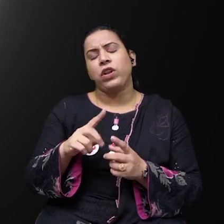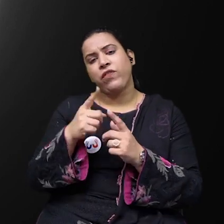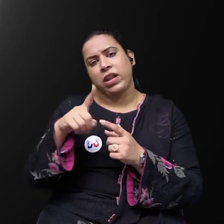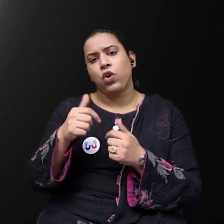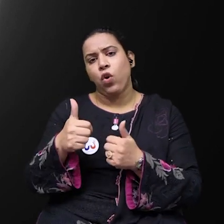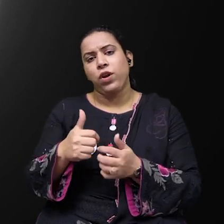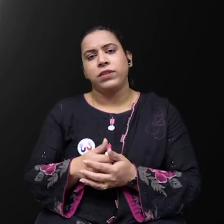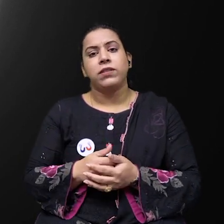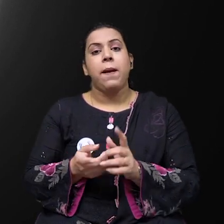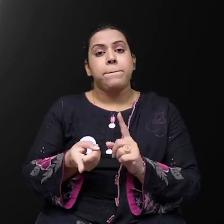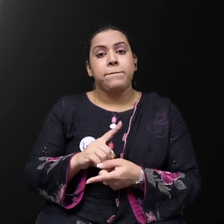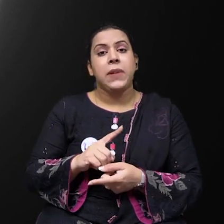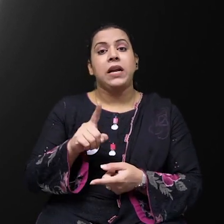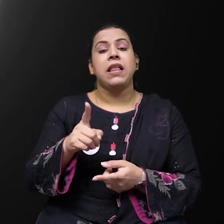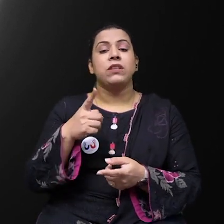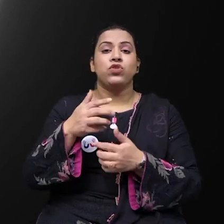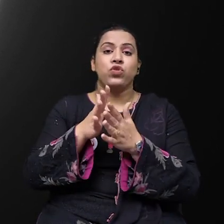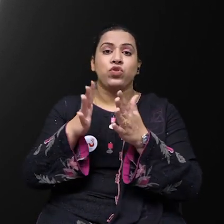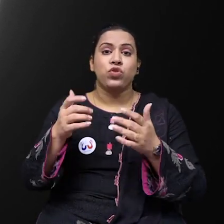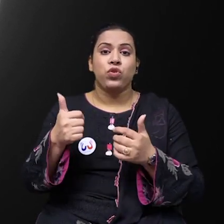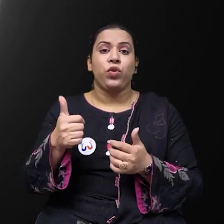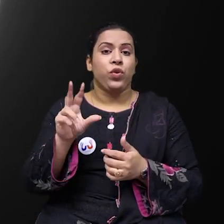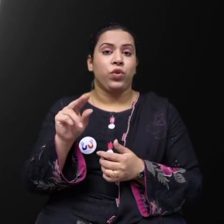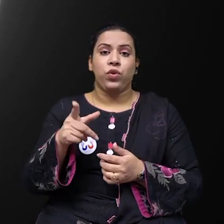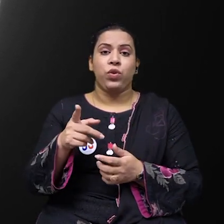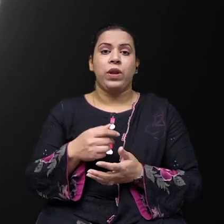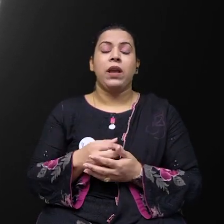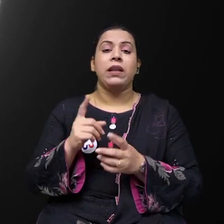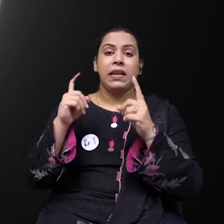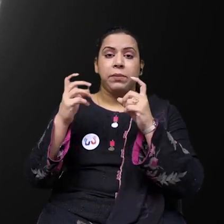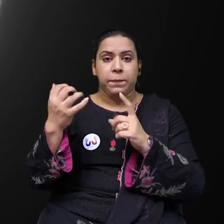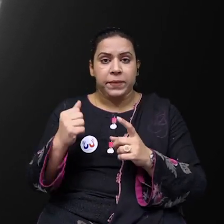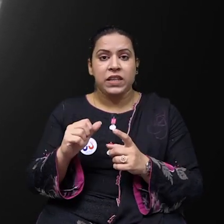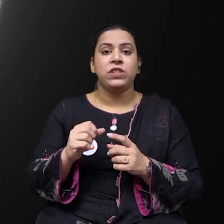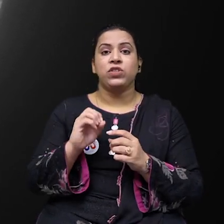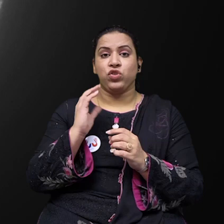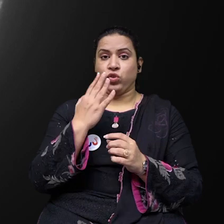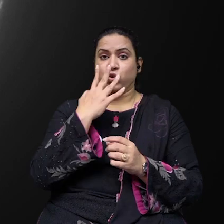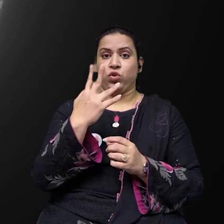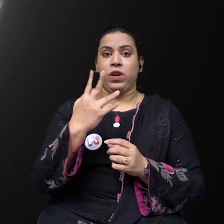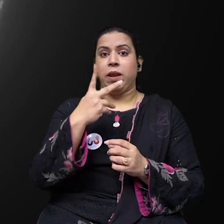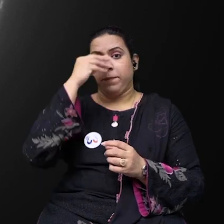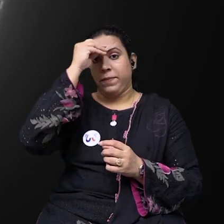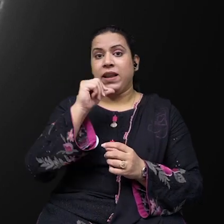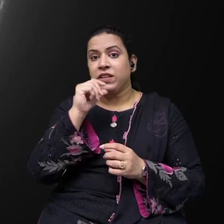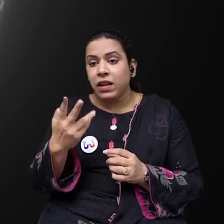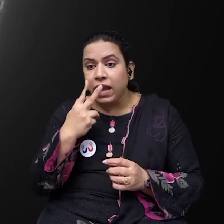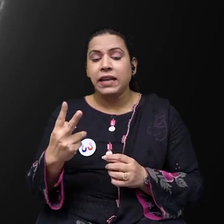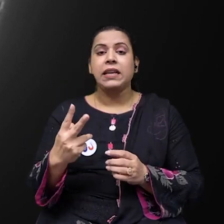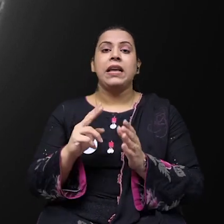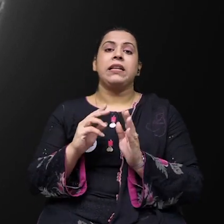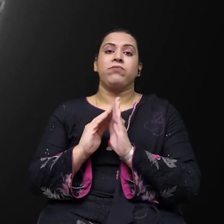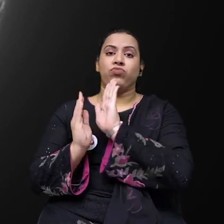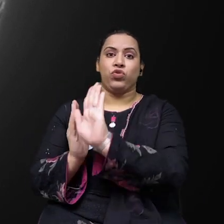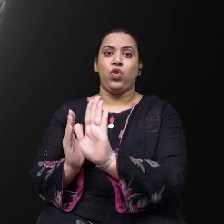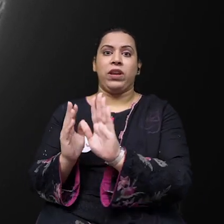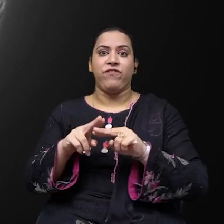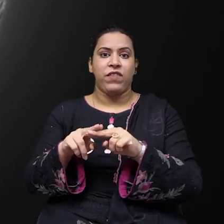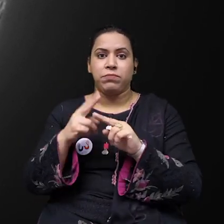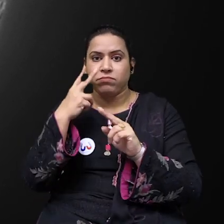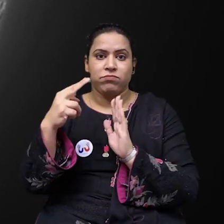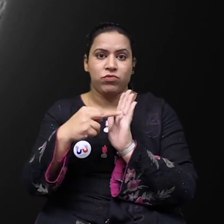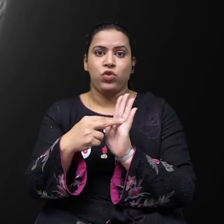good. But that sort of, taking that picture and showing it to my parents and my friends, that was sort